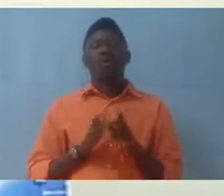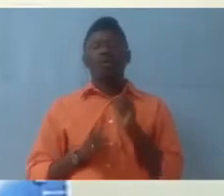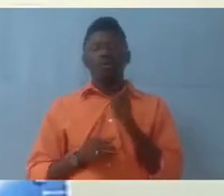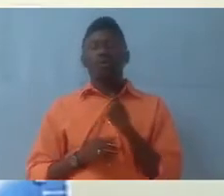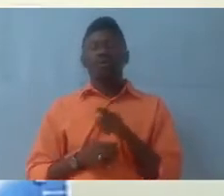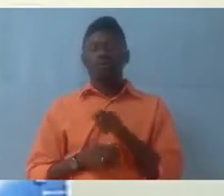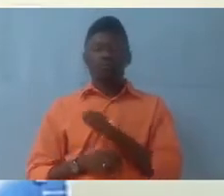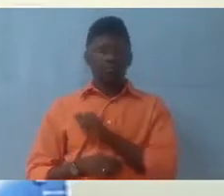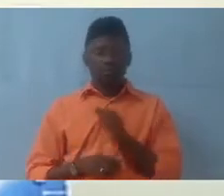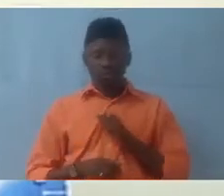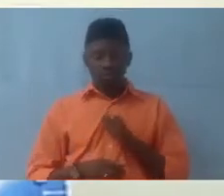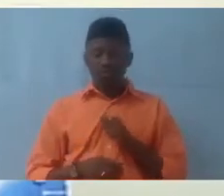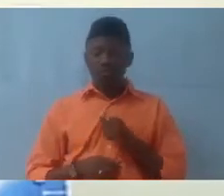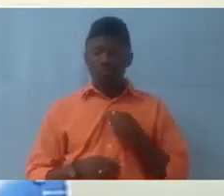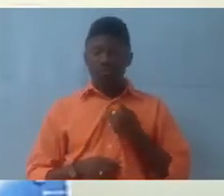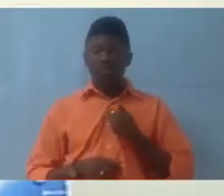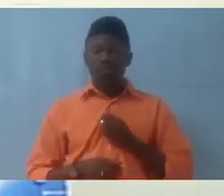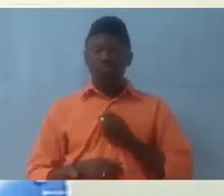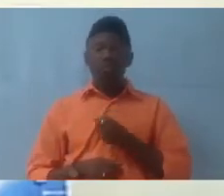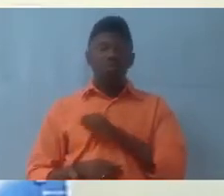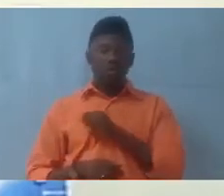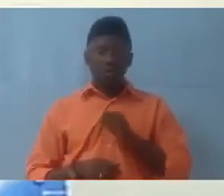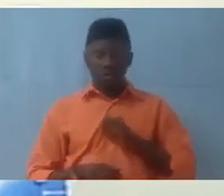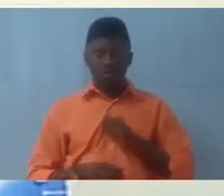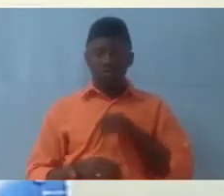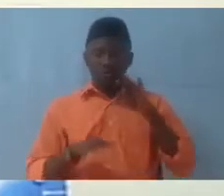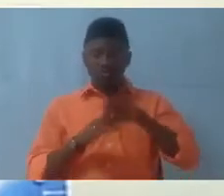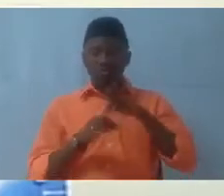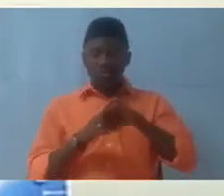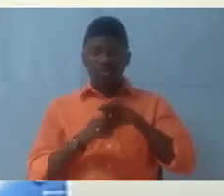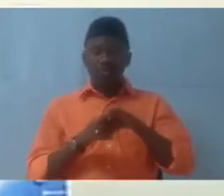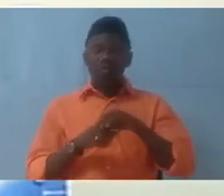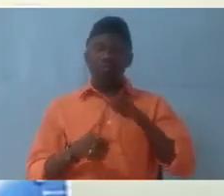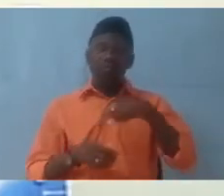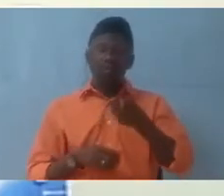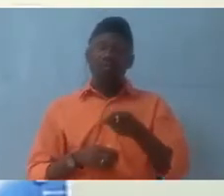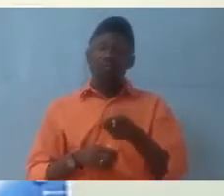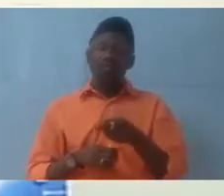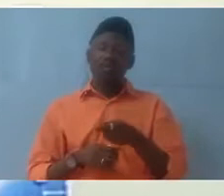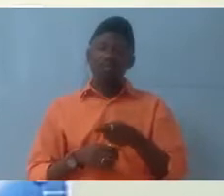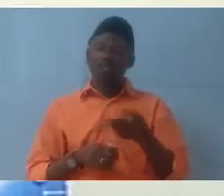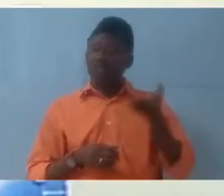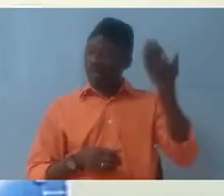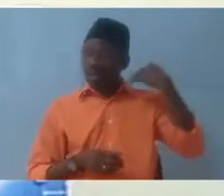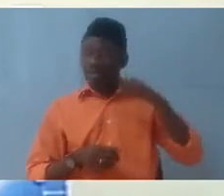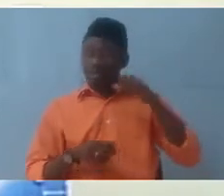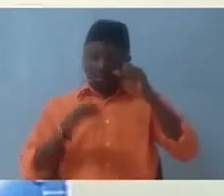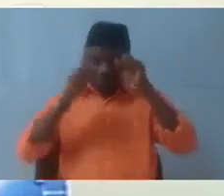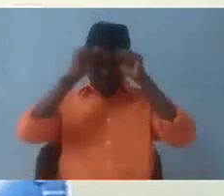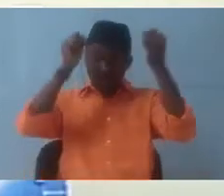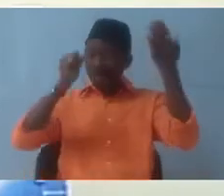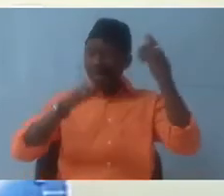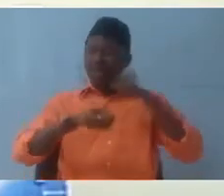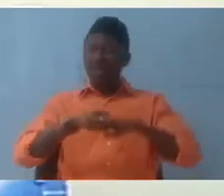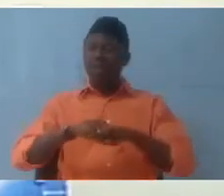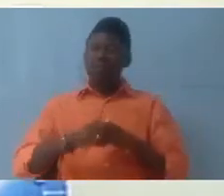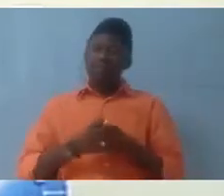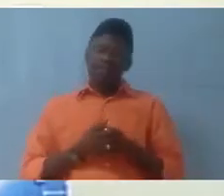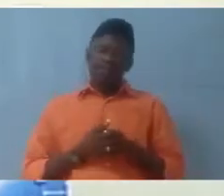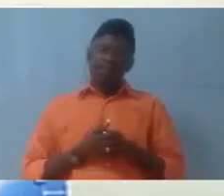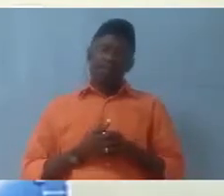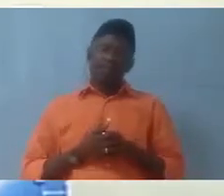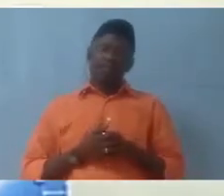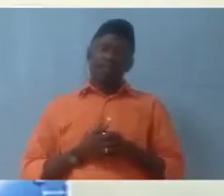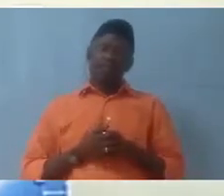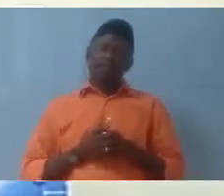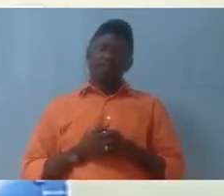of us voted for the, some of us, I mean all Gambians voted for the former administration at that time. Am ñu Gambia ñu